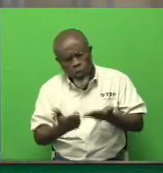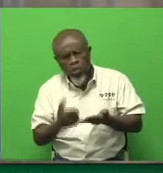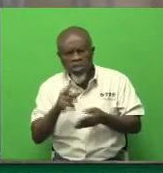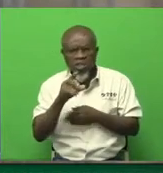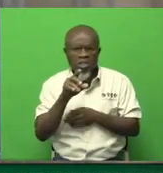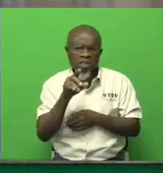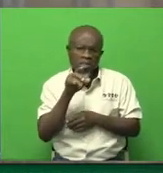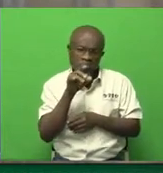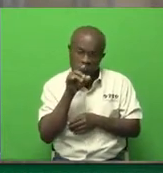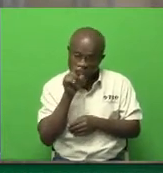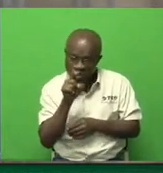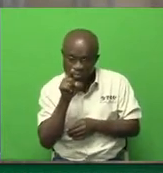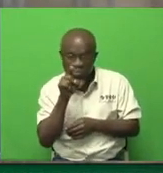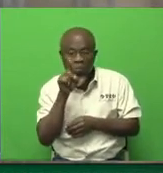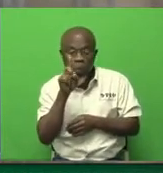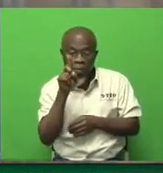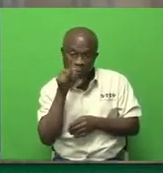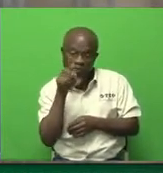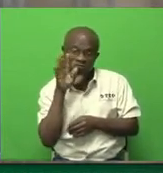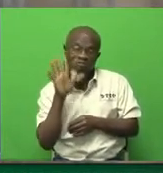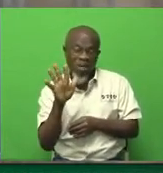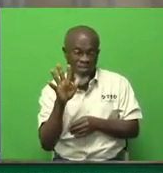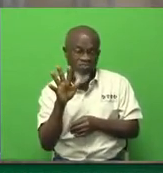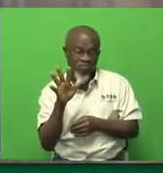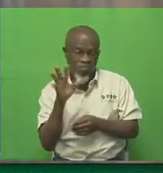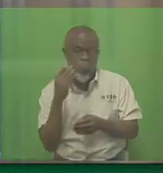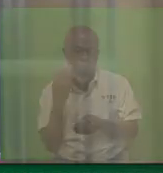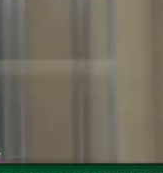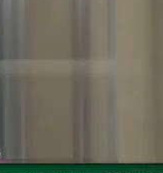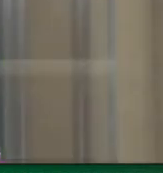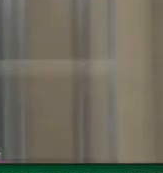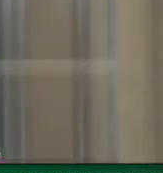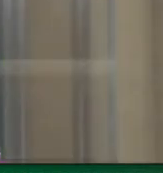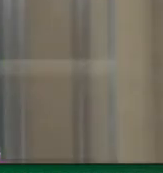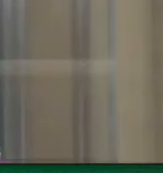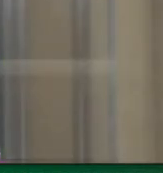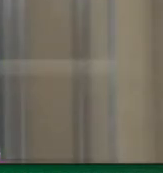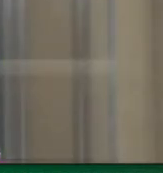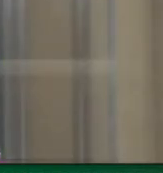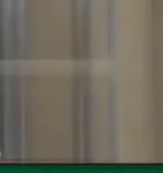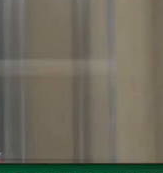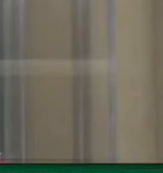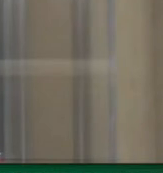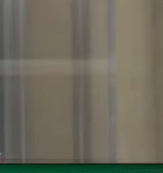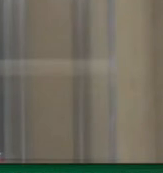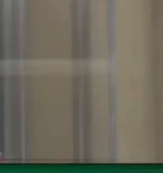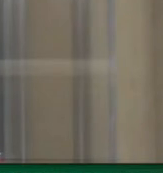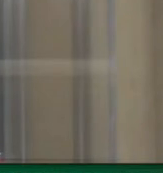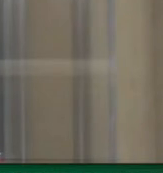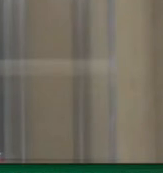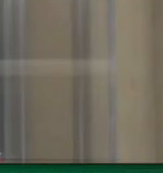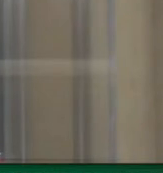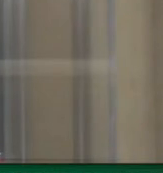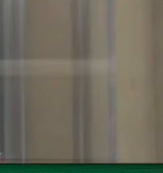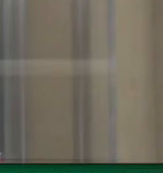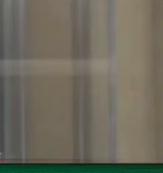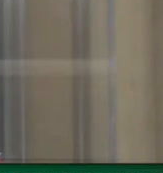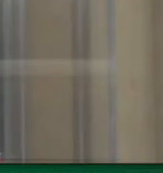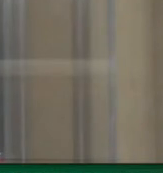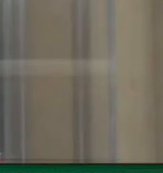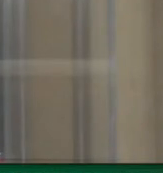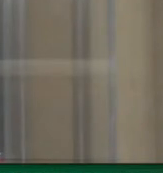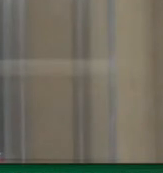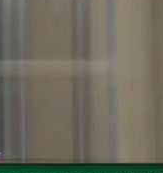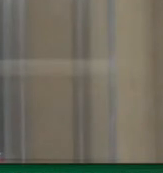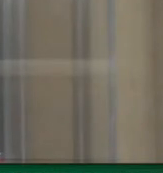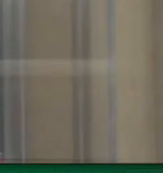memory says right Minister told us and money also there'll be some sale of assets in the revenue estimates nowhere does it tell us which assets are to